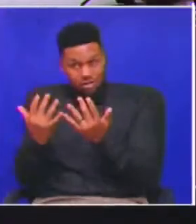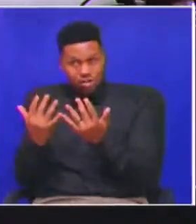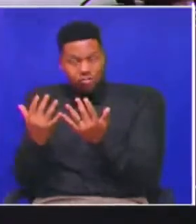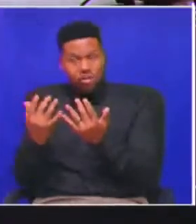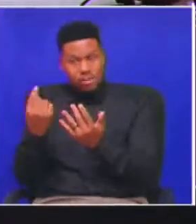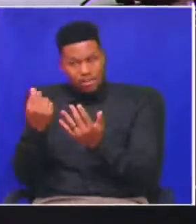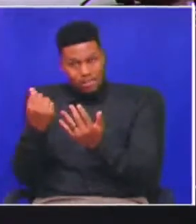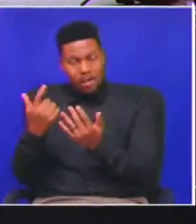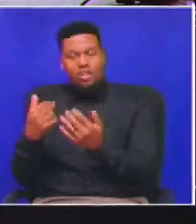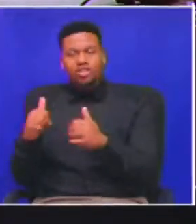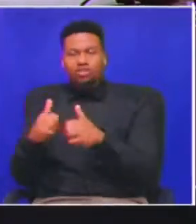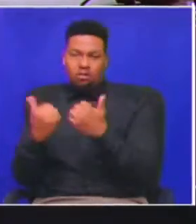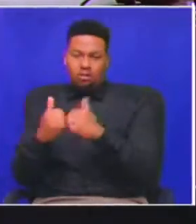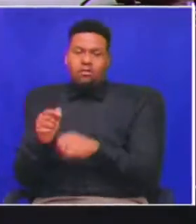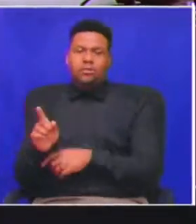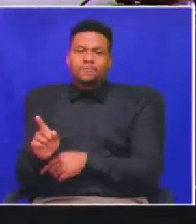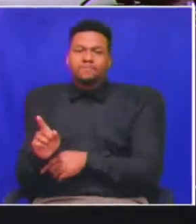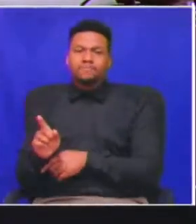years, we